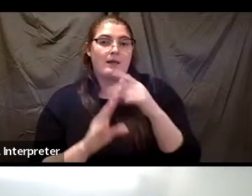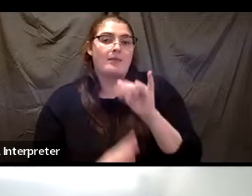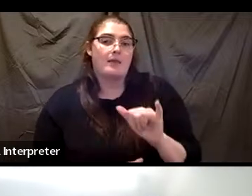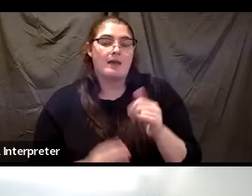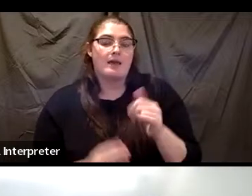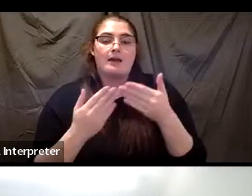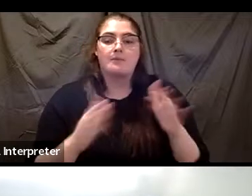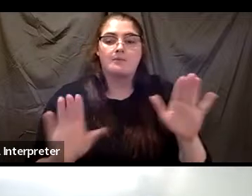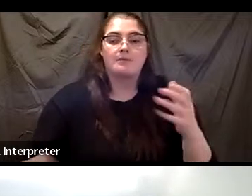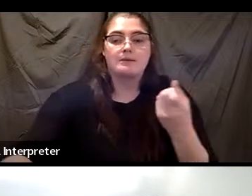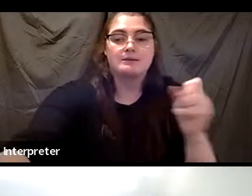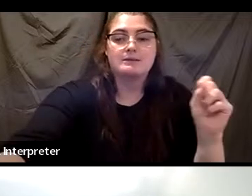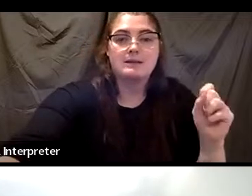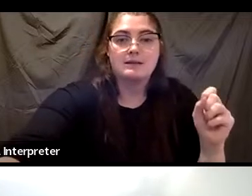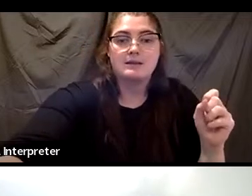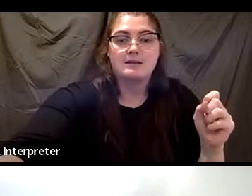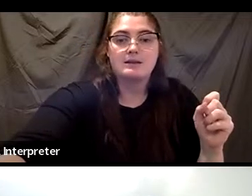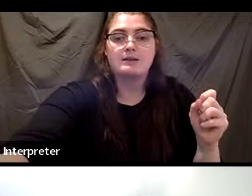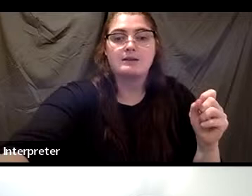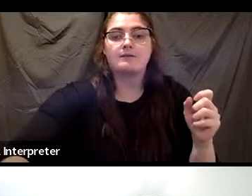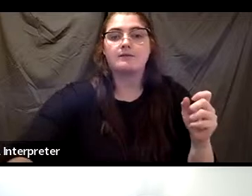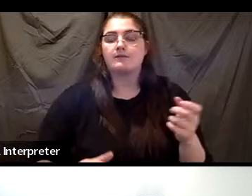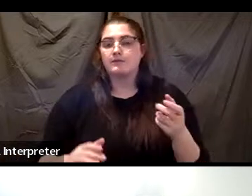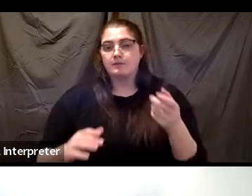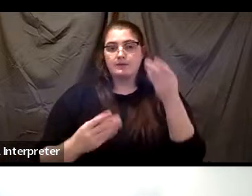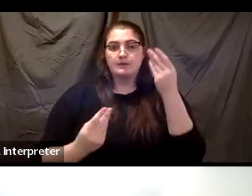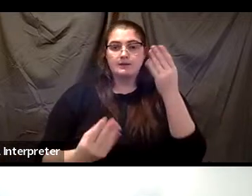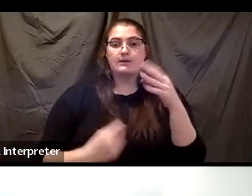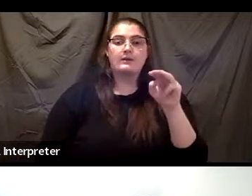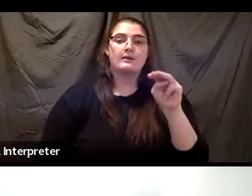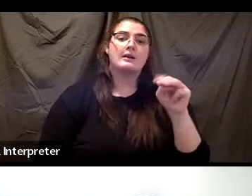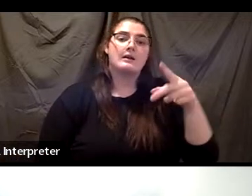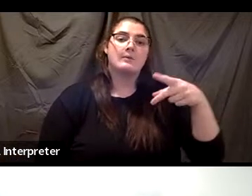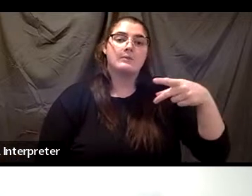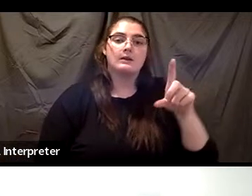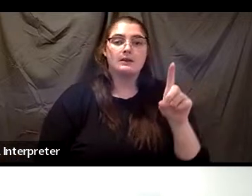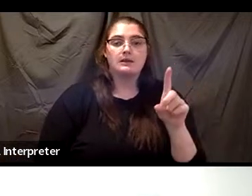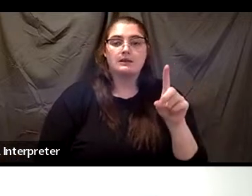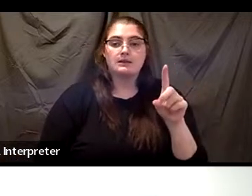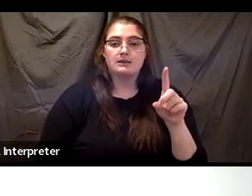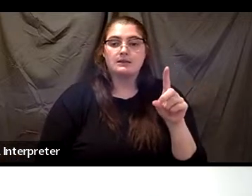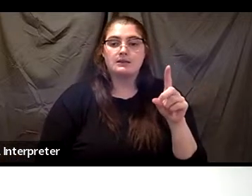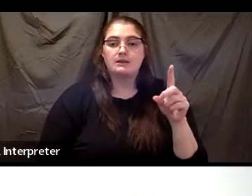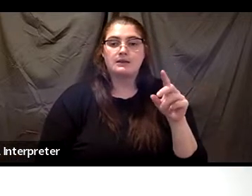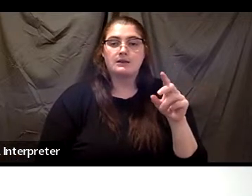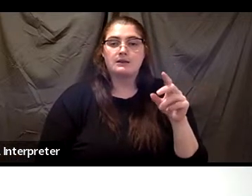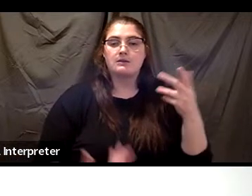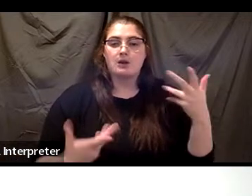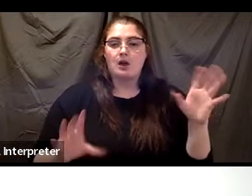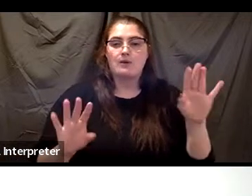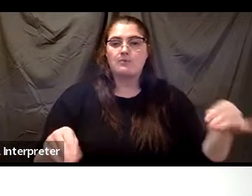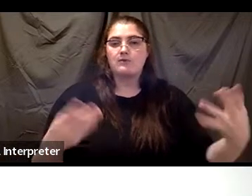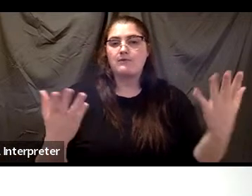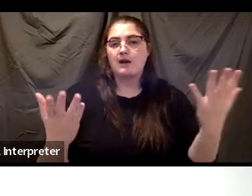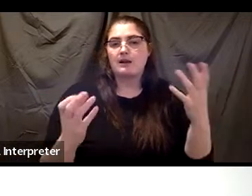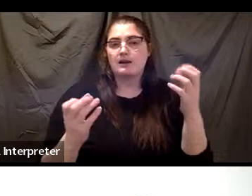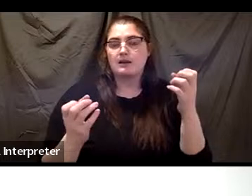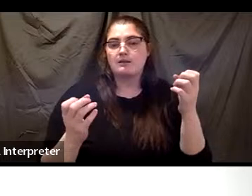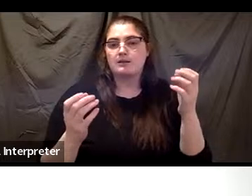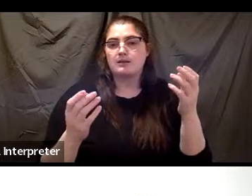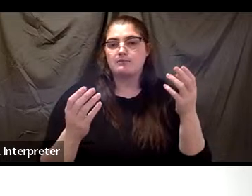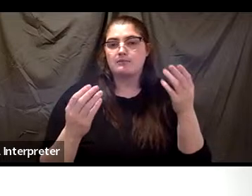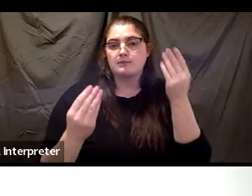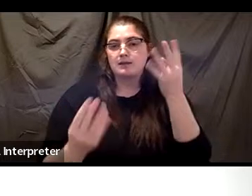Public safety updates. The MPD already, Monahan already gave us an update on